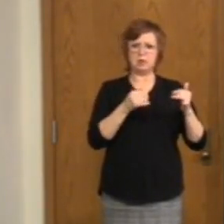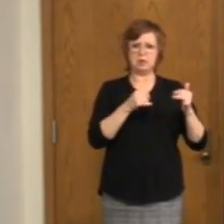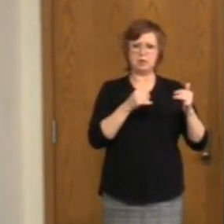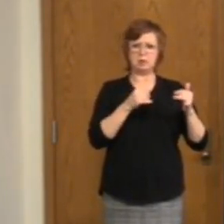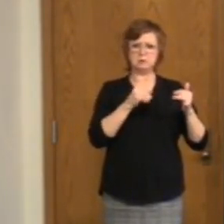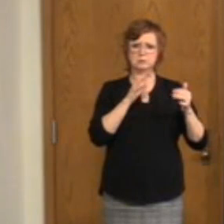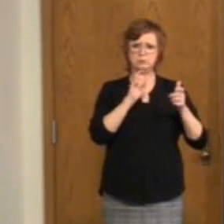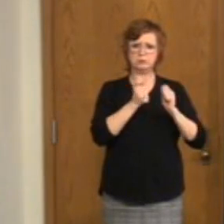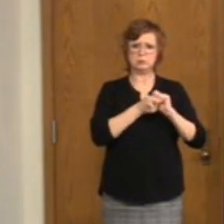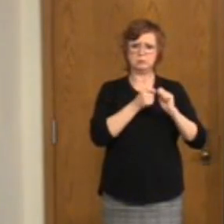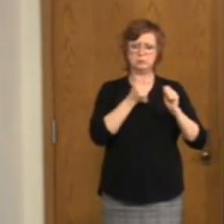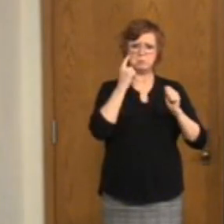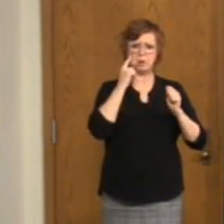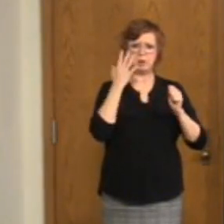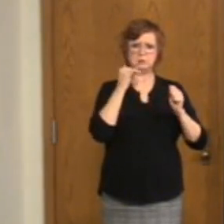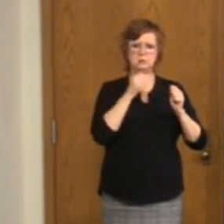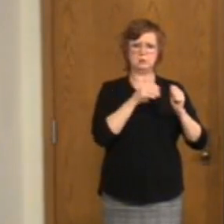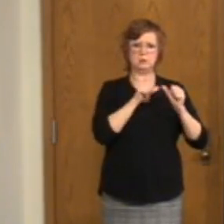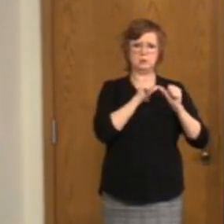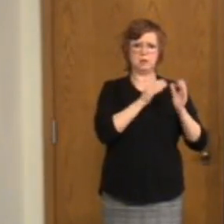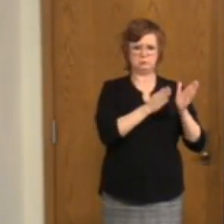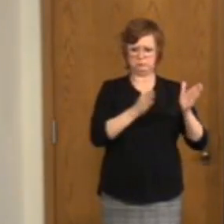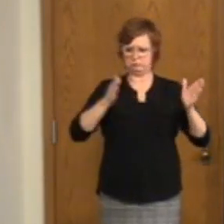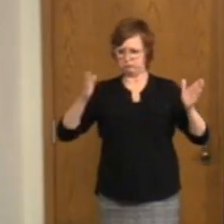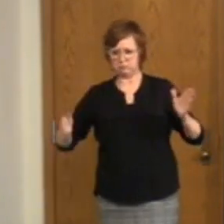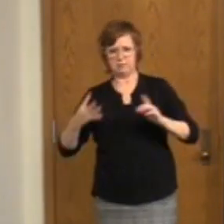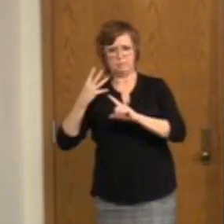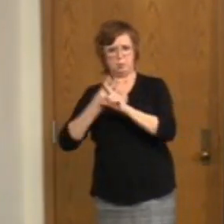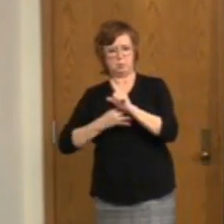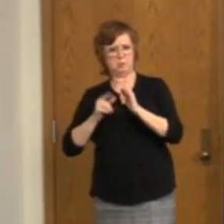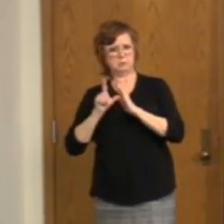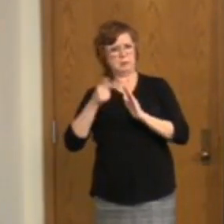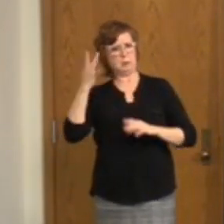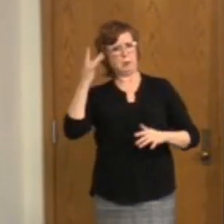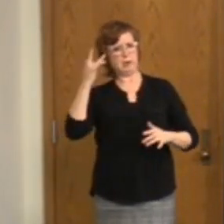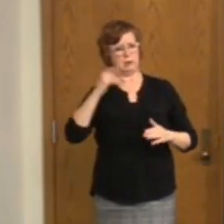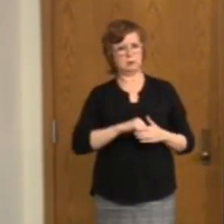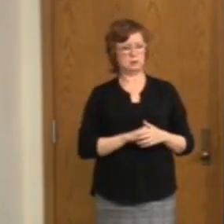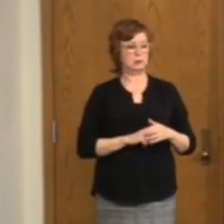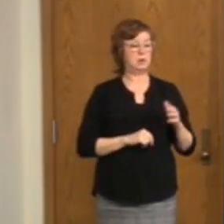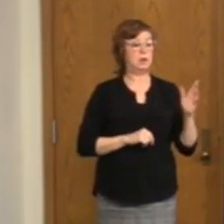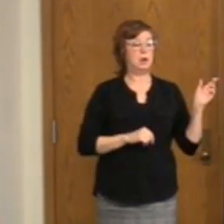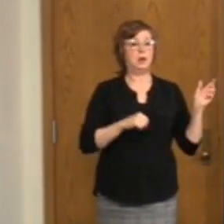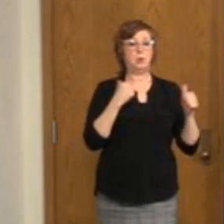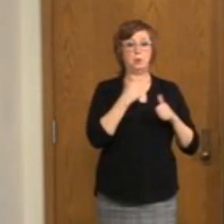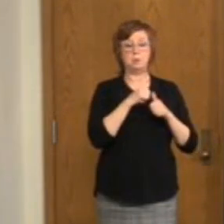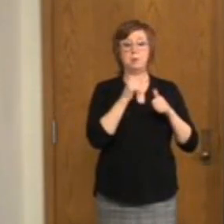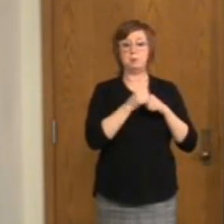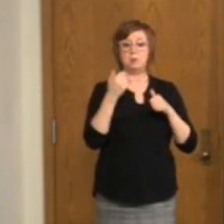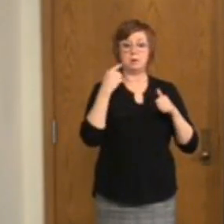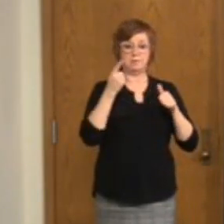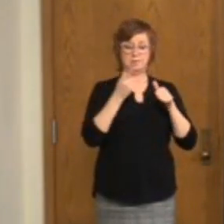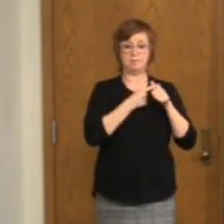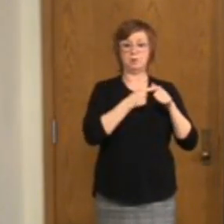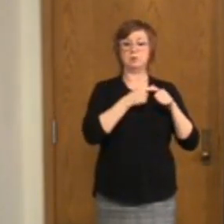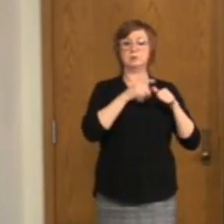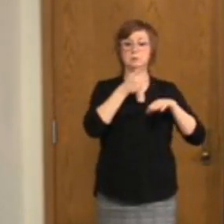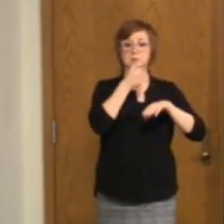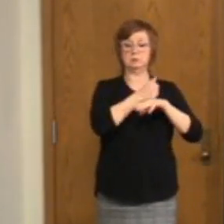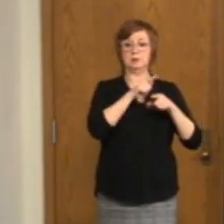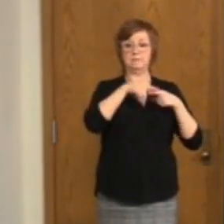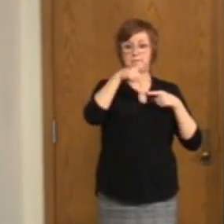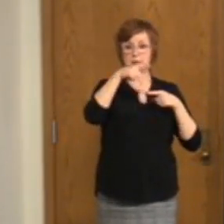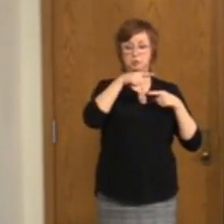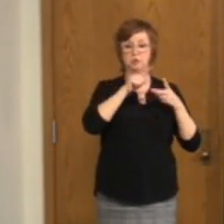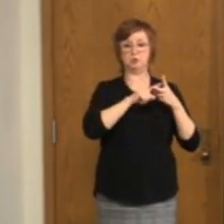when the vaccines were first licensed, Moderna and Pfizer for Canada, obviously the trials had looked at second dose at 4